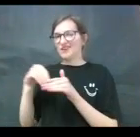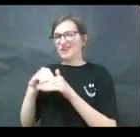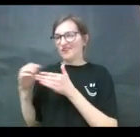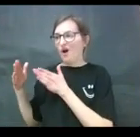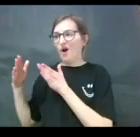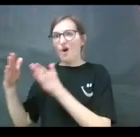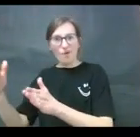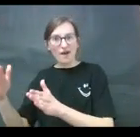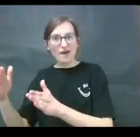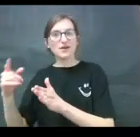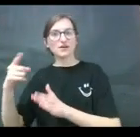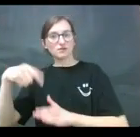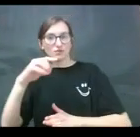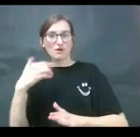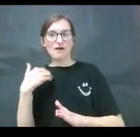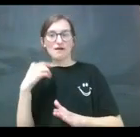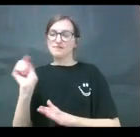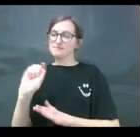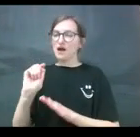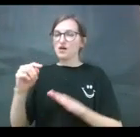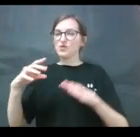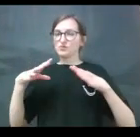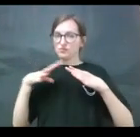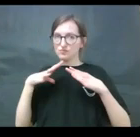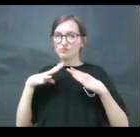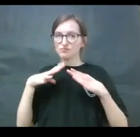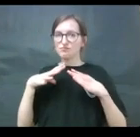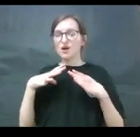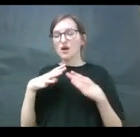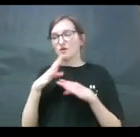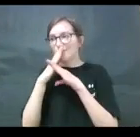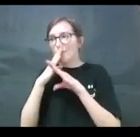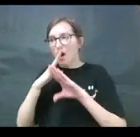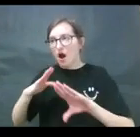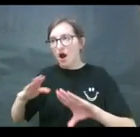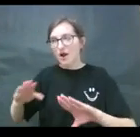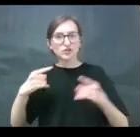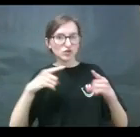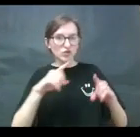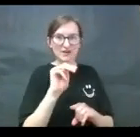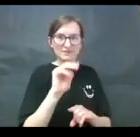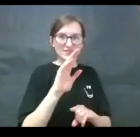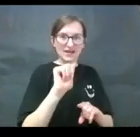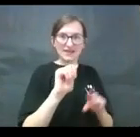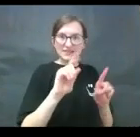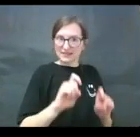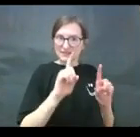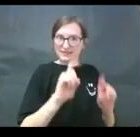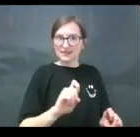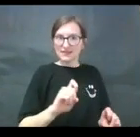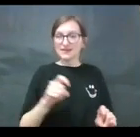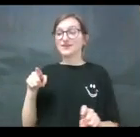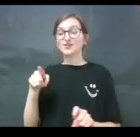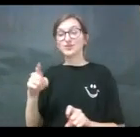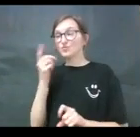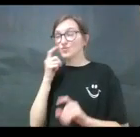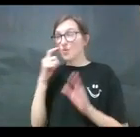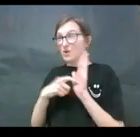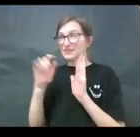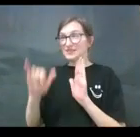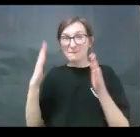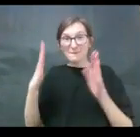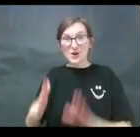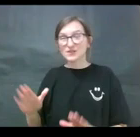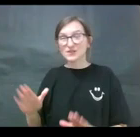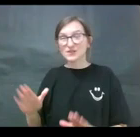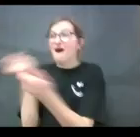taking like a bathroom break or something like that, but you're so quiet in the hall. You even gave this person silent hugs. So Miss Kayla in